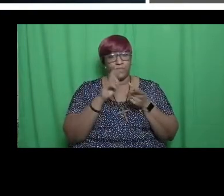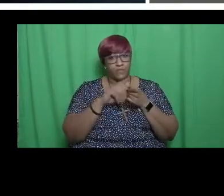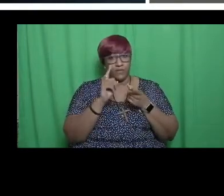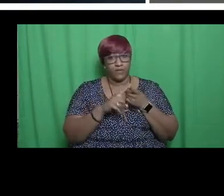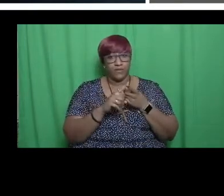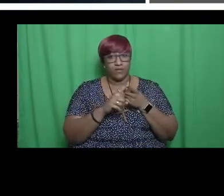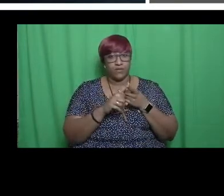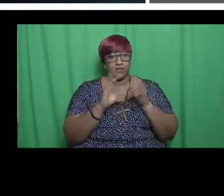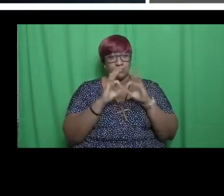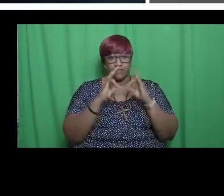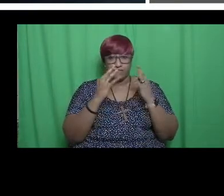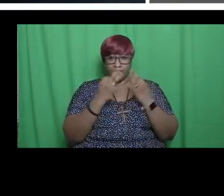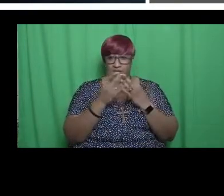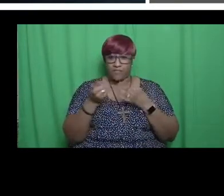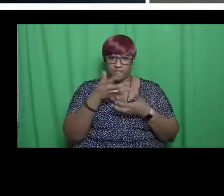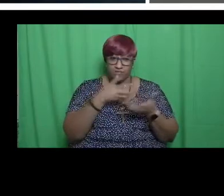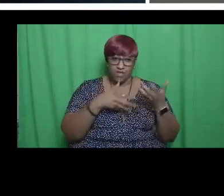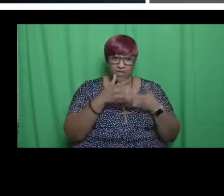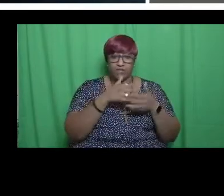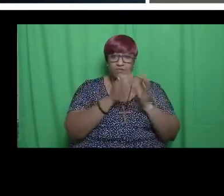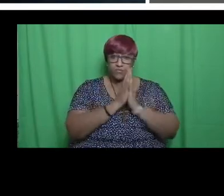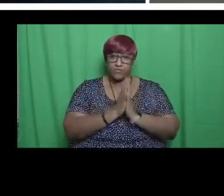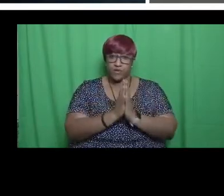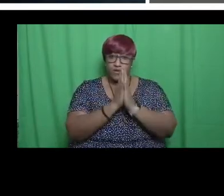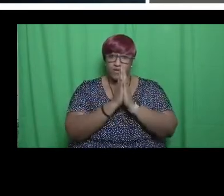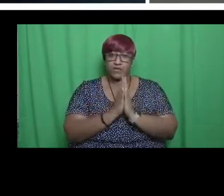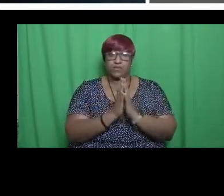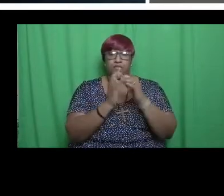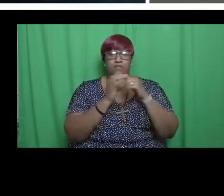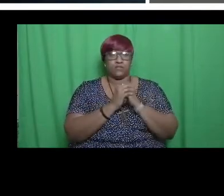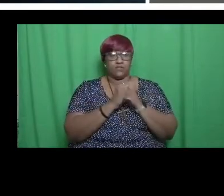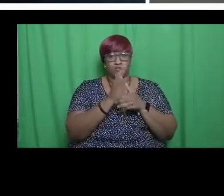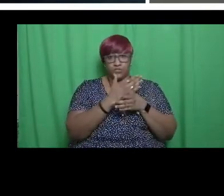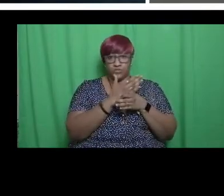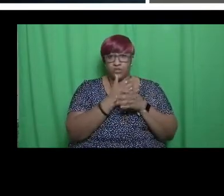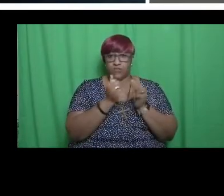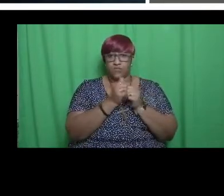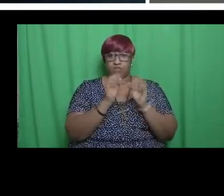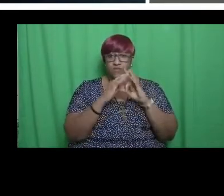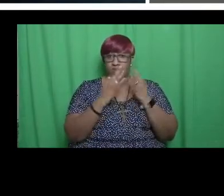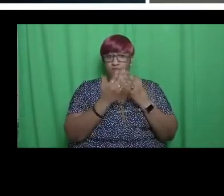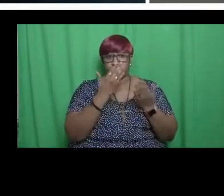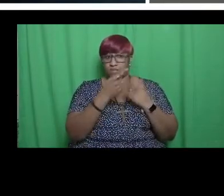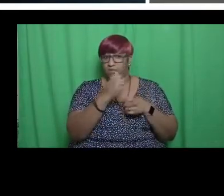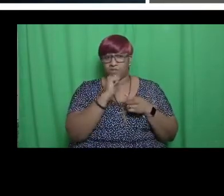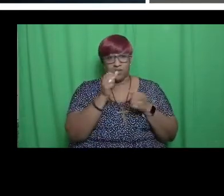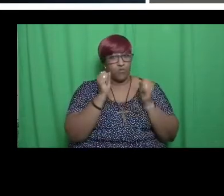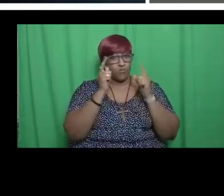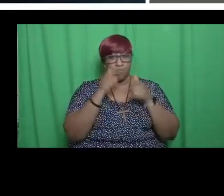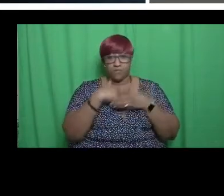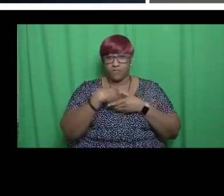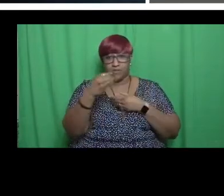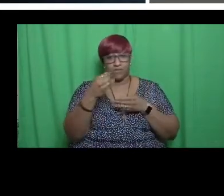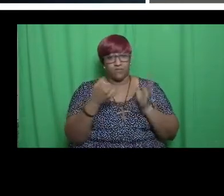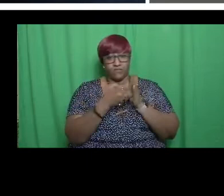then as the family gathered and we prayed, they shared with the family, he may not come out of it.